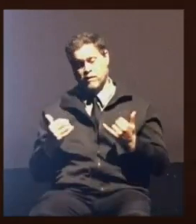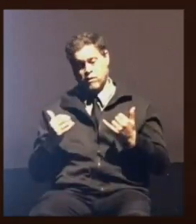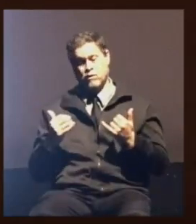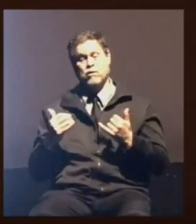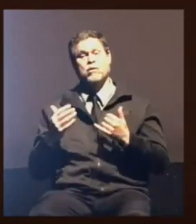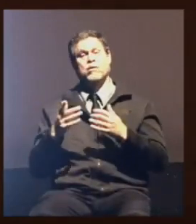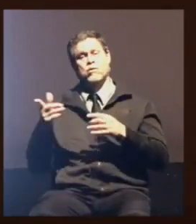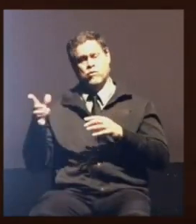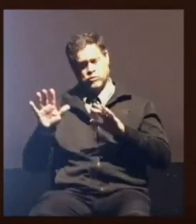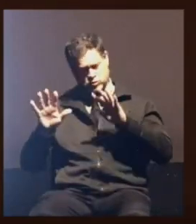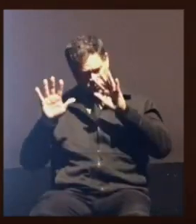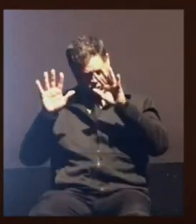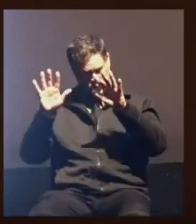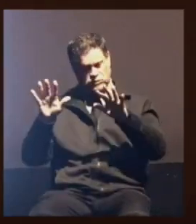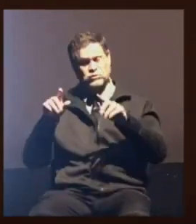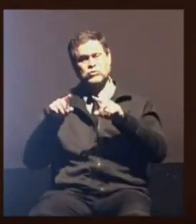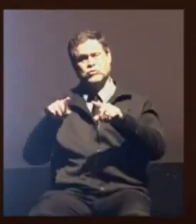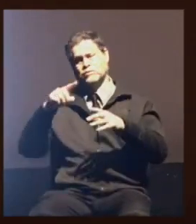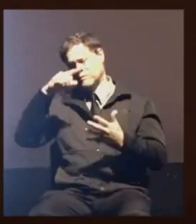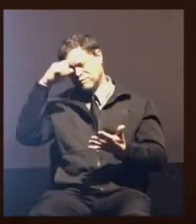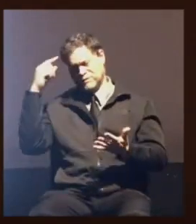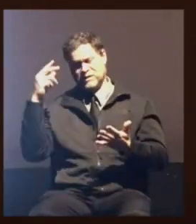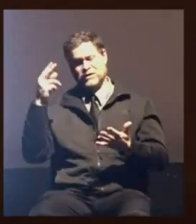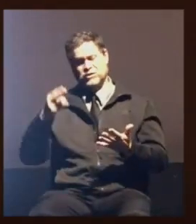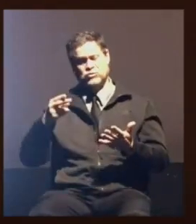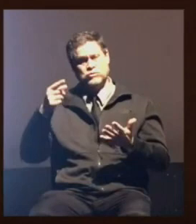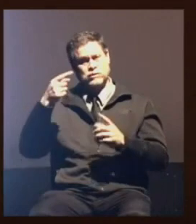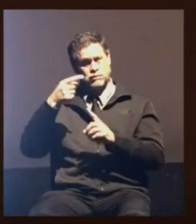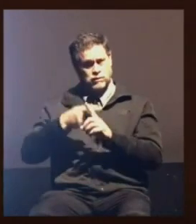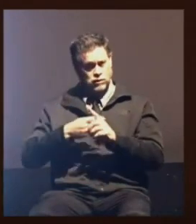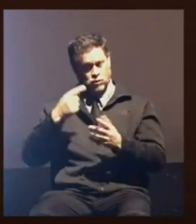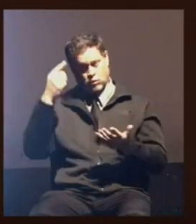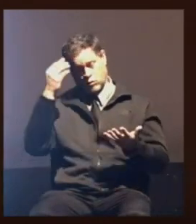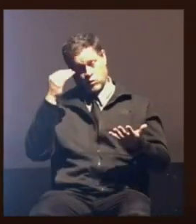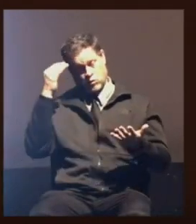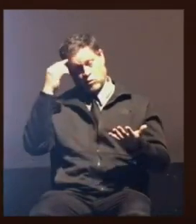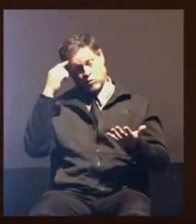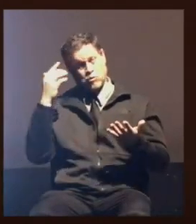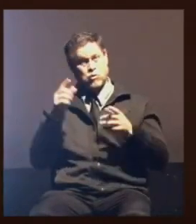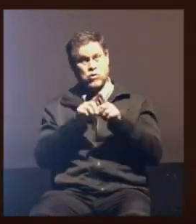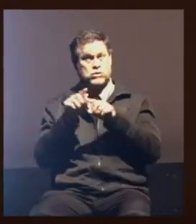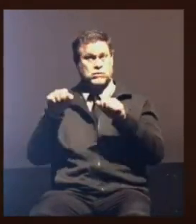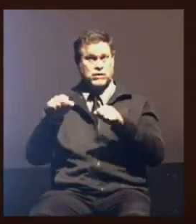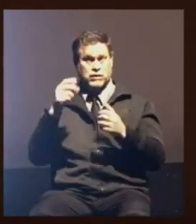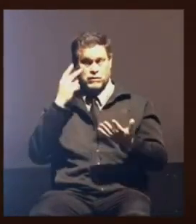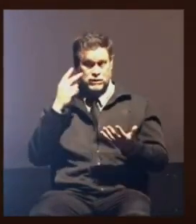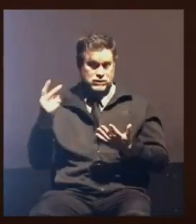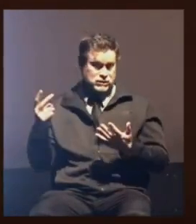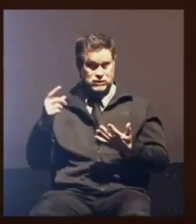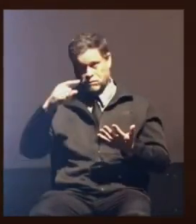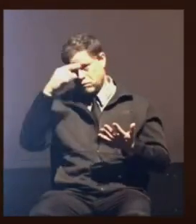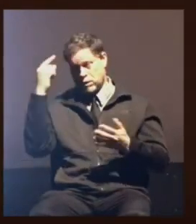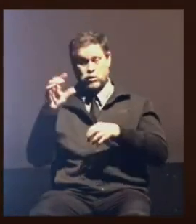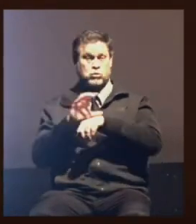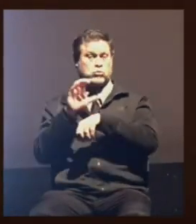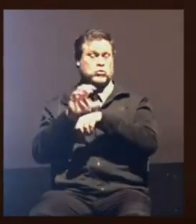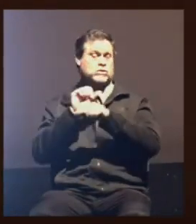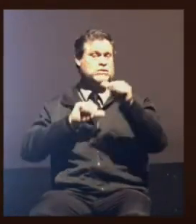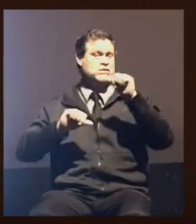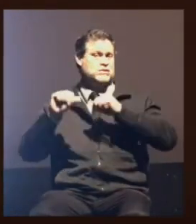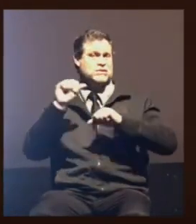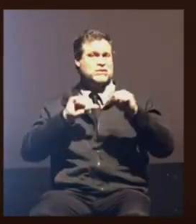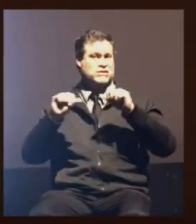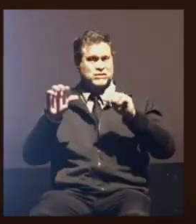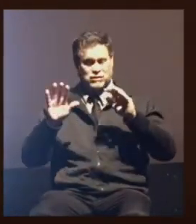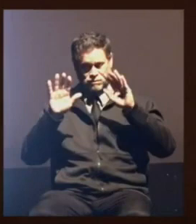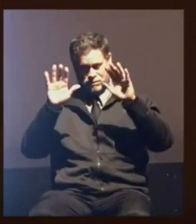were extraordinary, during Black History Month, I would have thought that I would have also been able to see Black computer scientists that have done